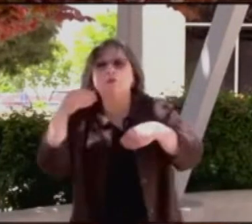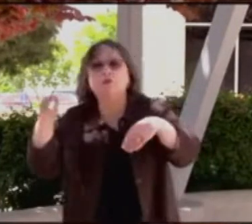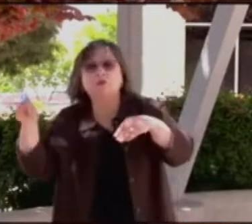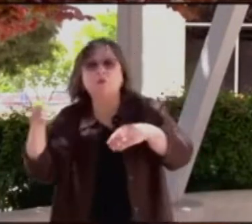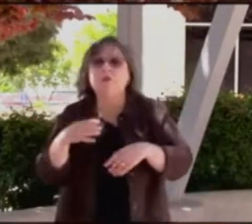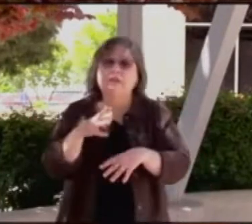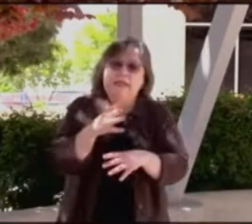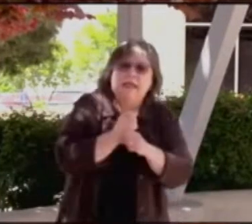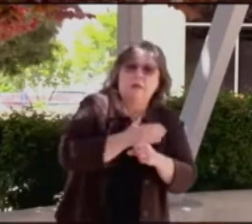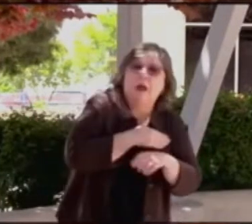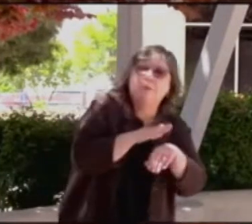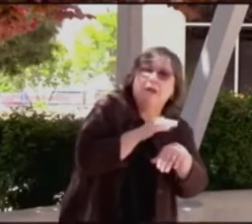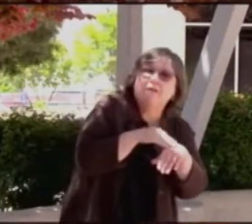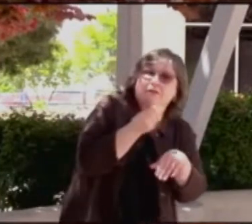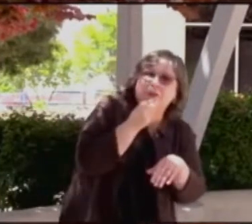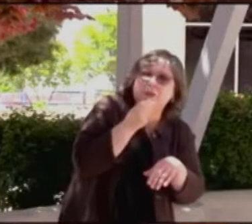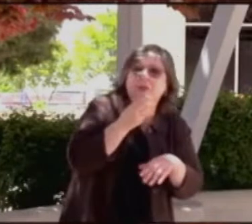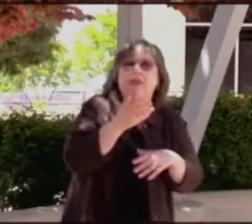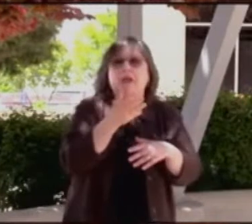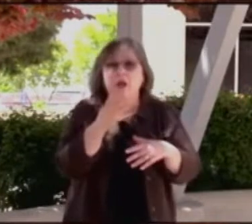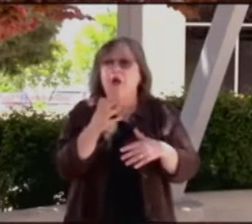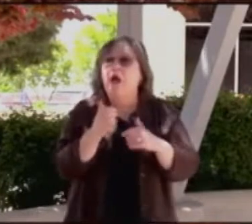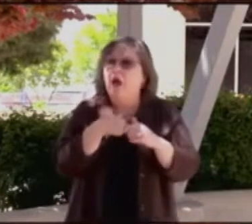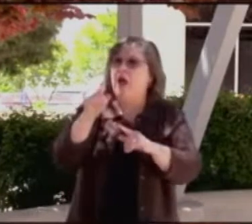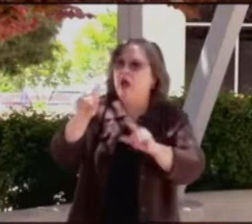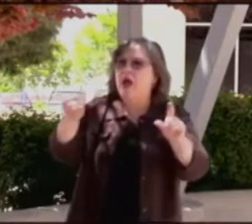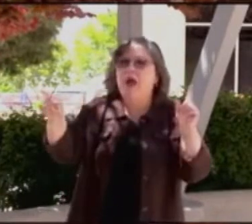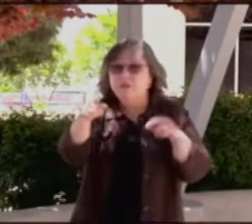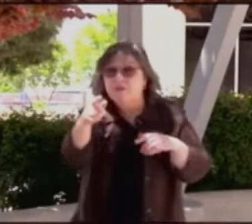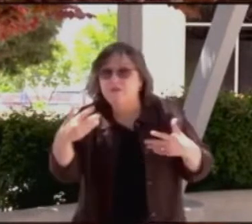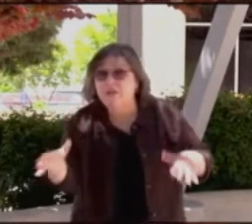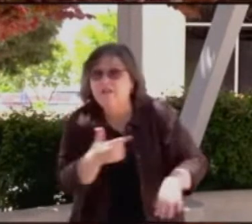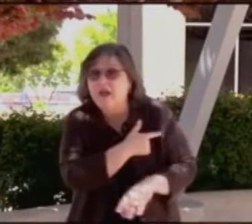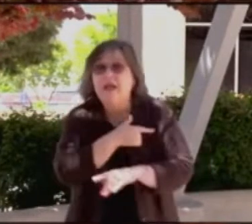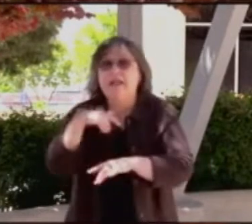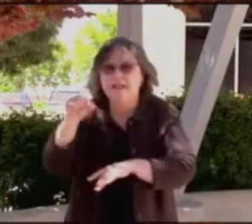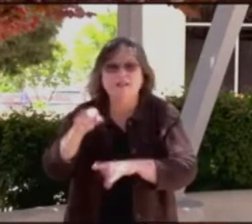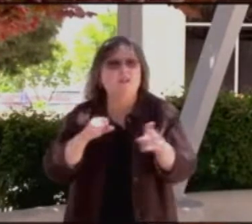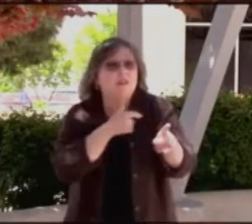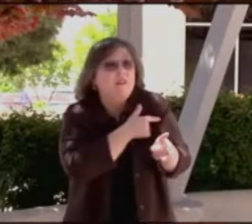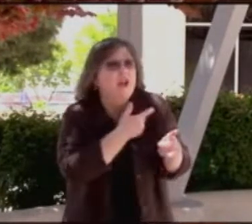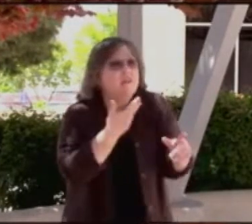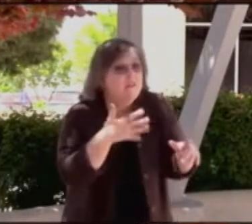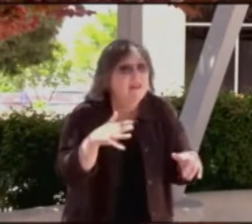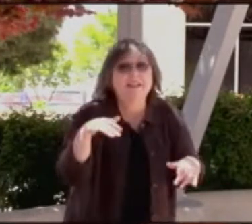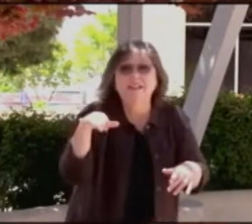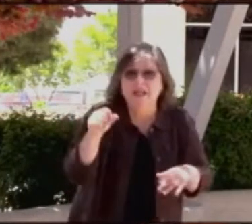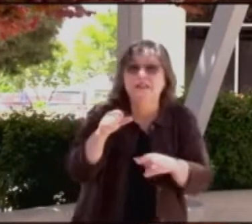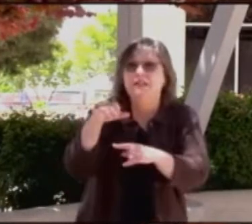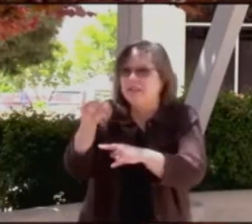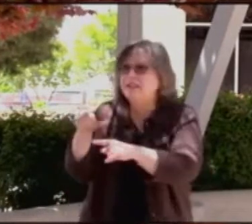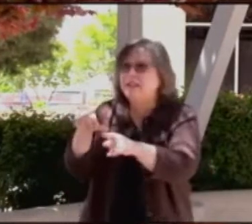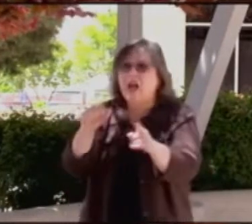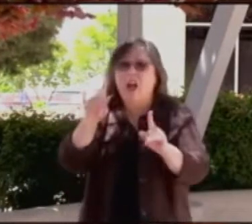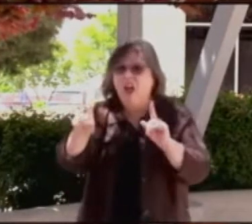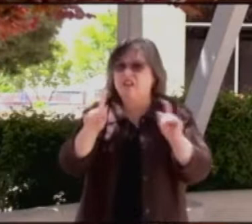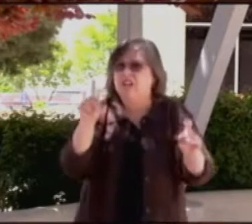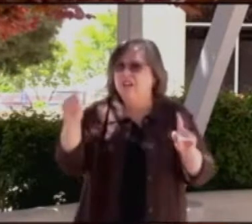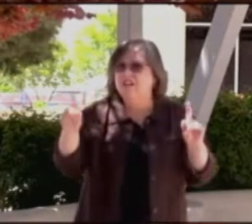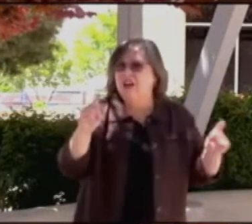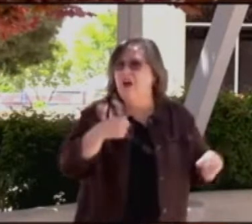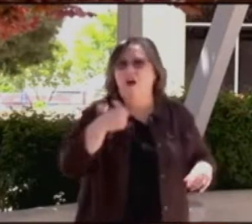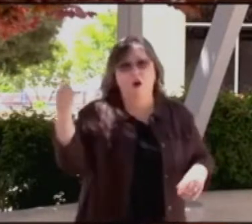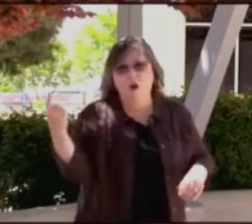food. Fortunately, the answer is yes, more and more often, and I hope that all of you can say the same.